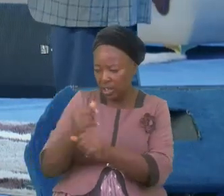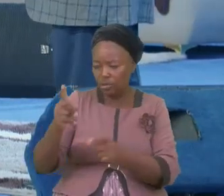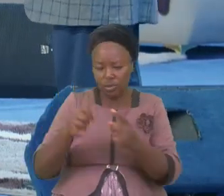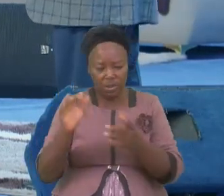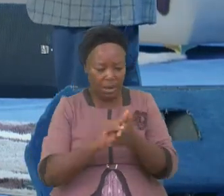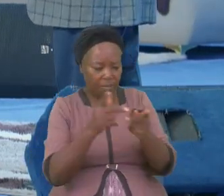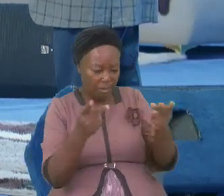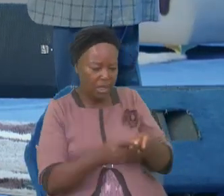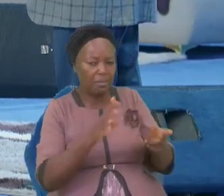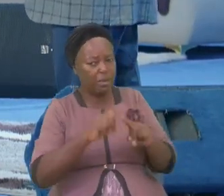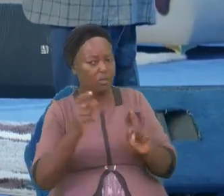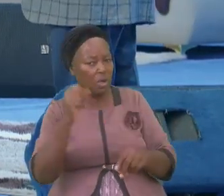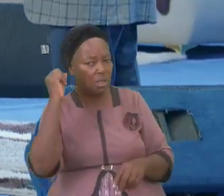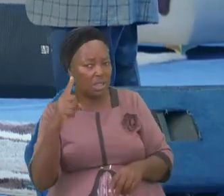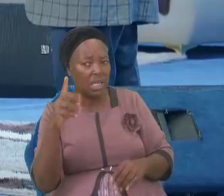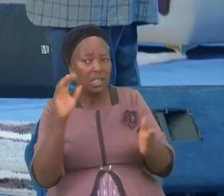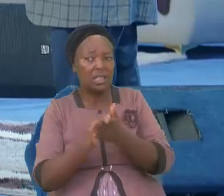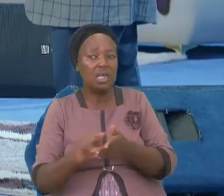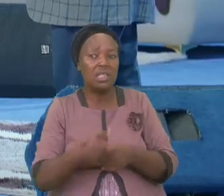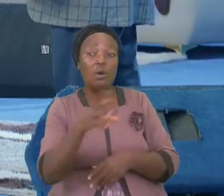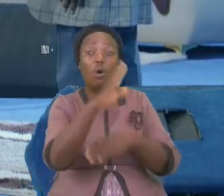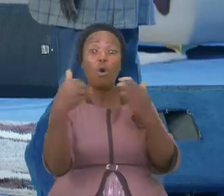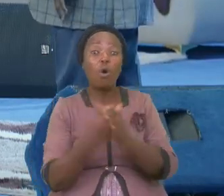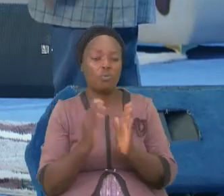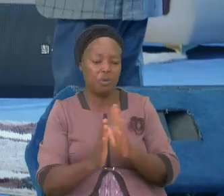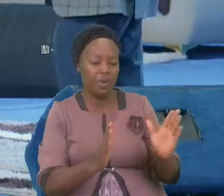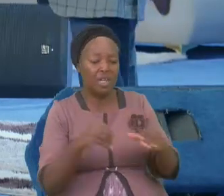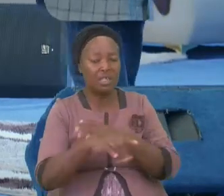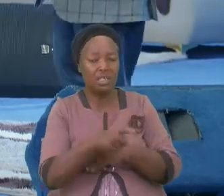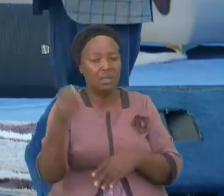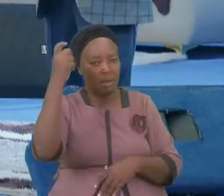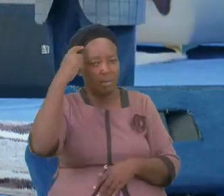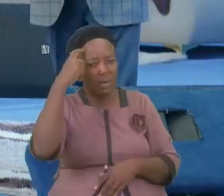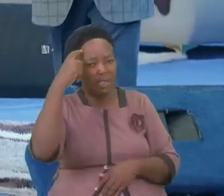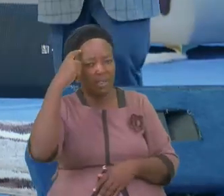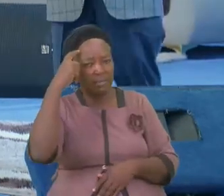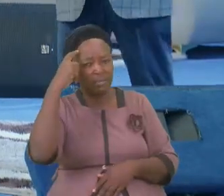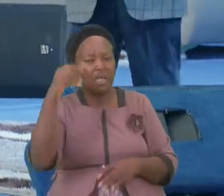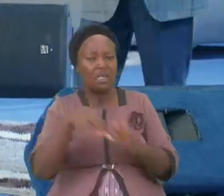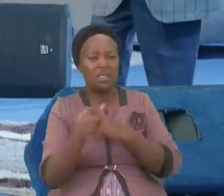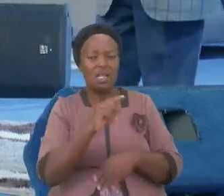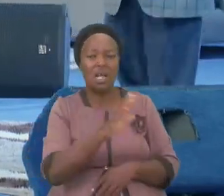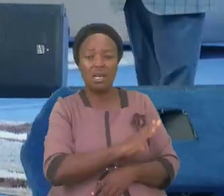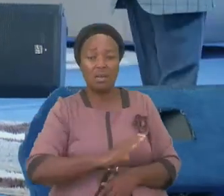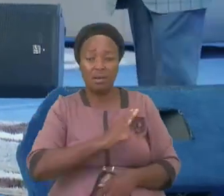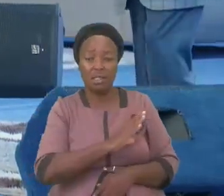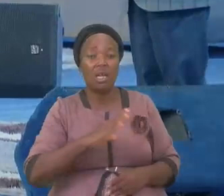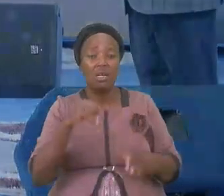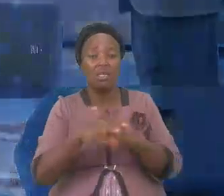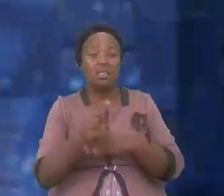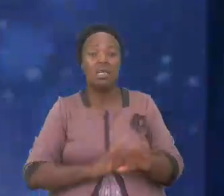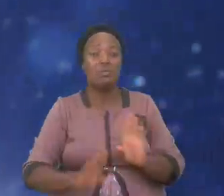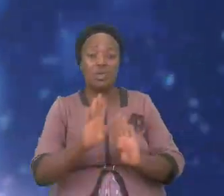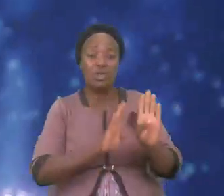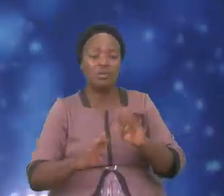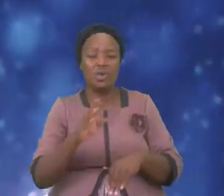their mind, in their character, in their behavior, in their rebellion and disobedience against the